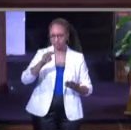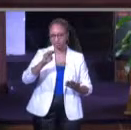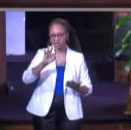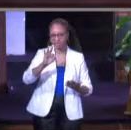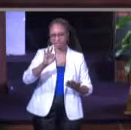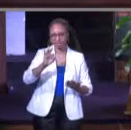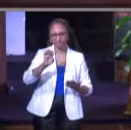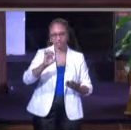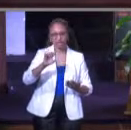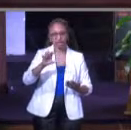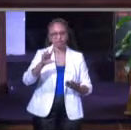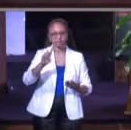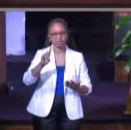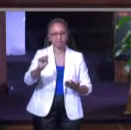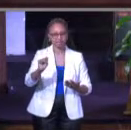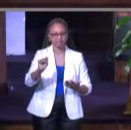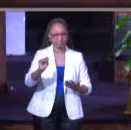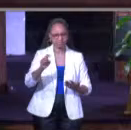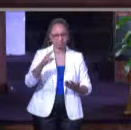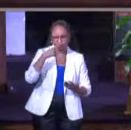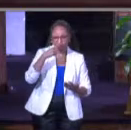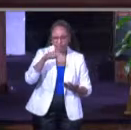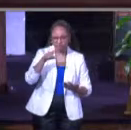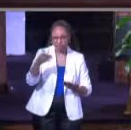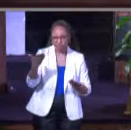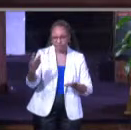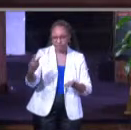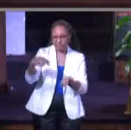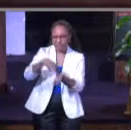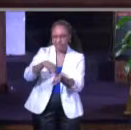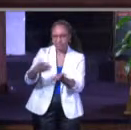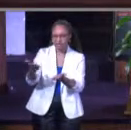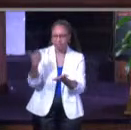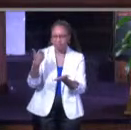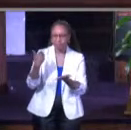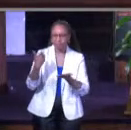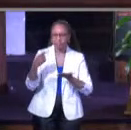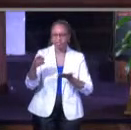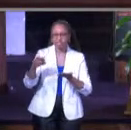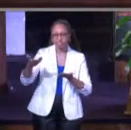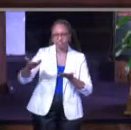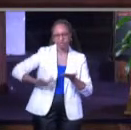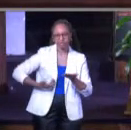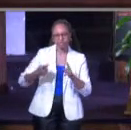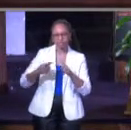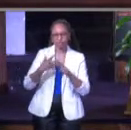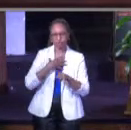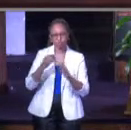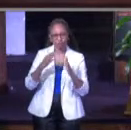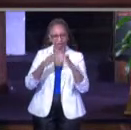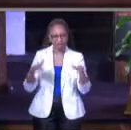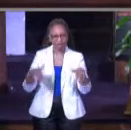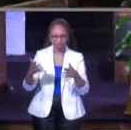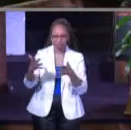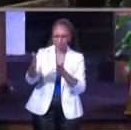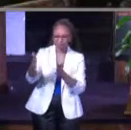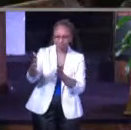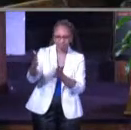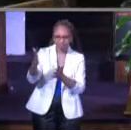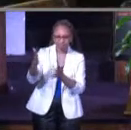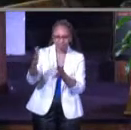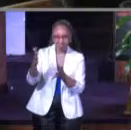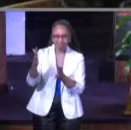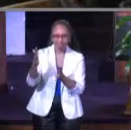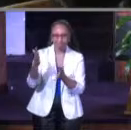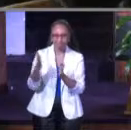Sister Fields, are you here? Stand up. She's been invited to the White House. Yes, yes, yes,